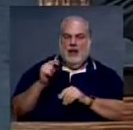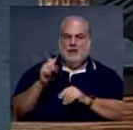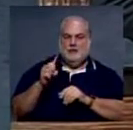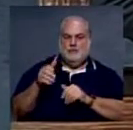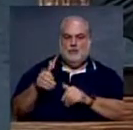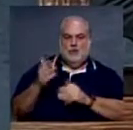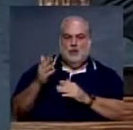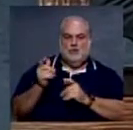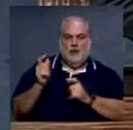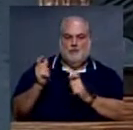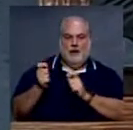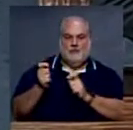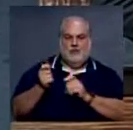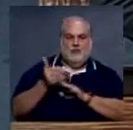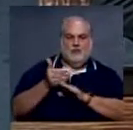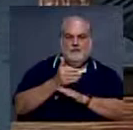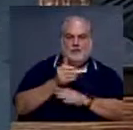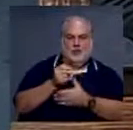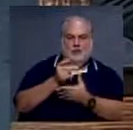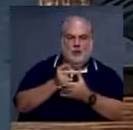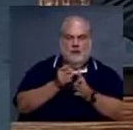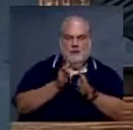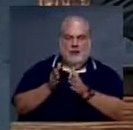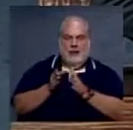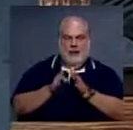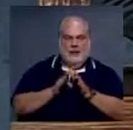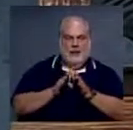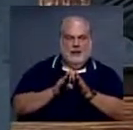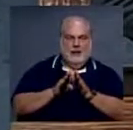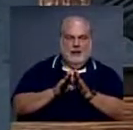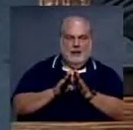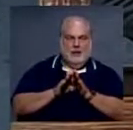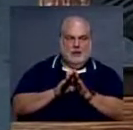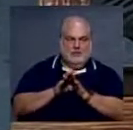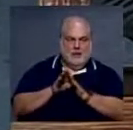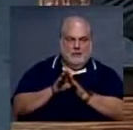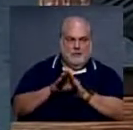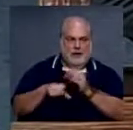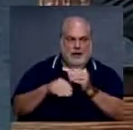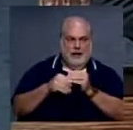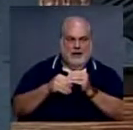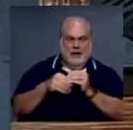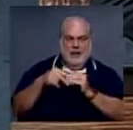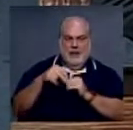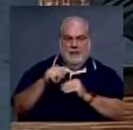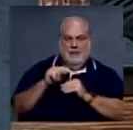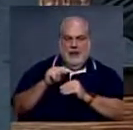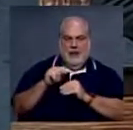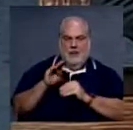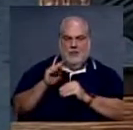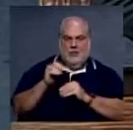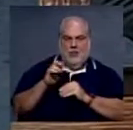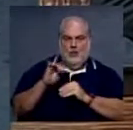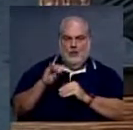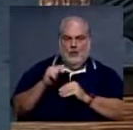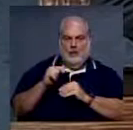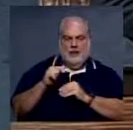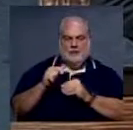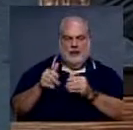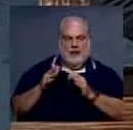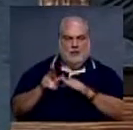to revise the previously approved planned commercial development to add pet boarding and grooming as an allowable use of the